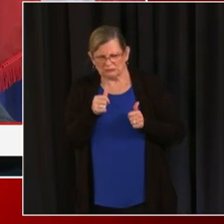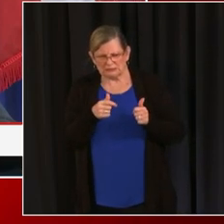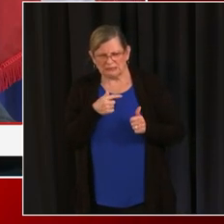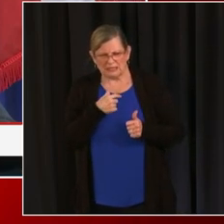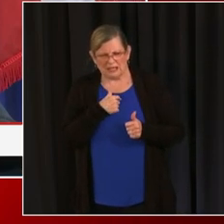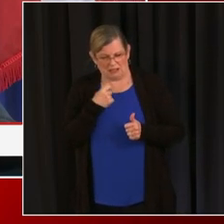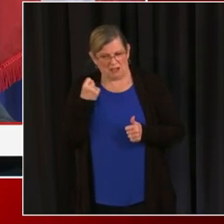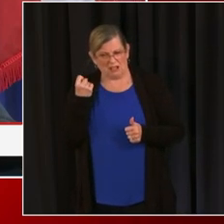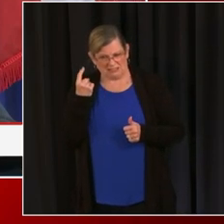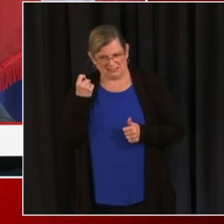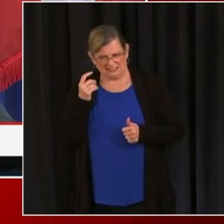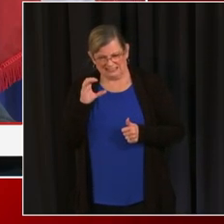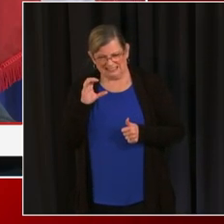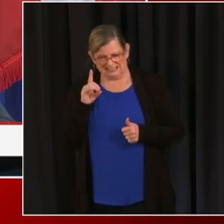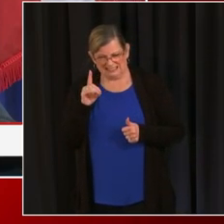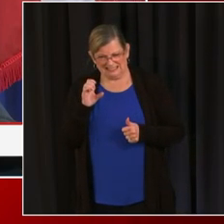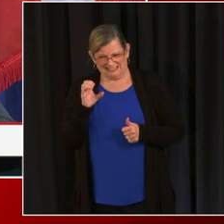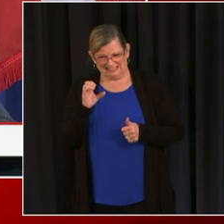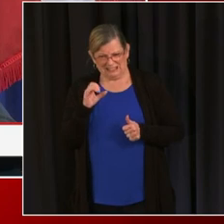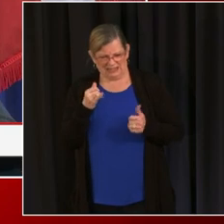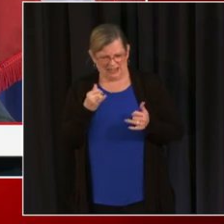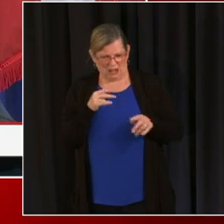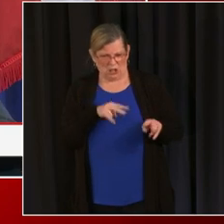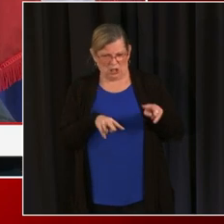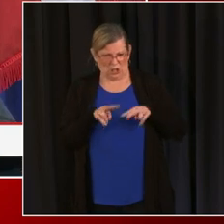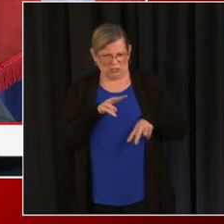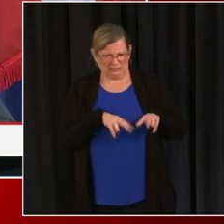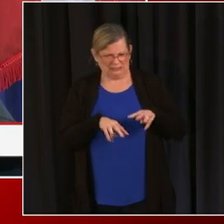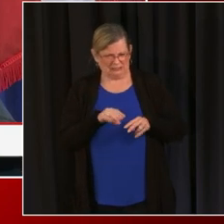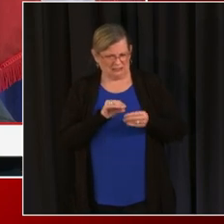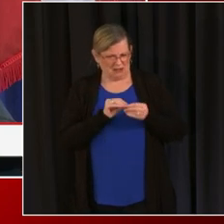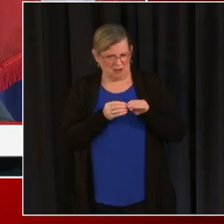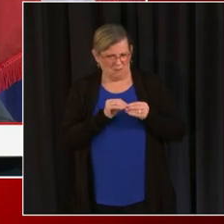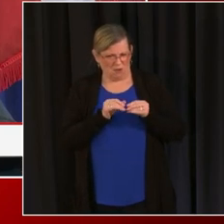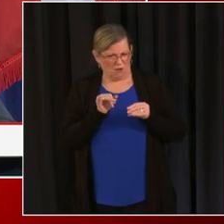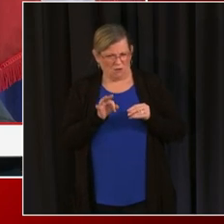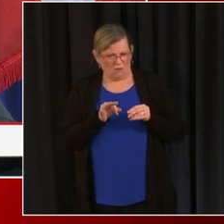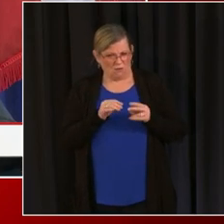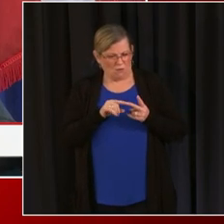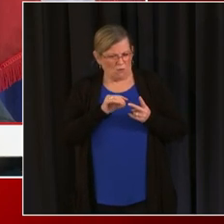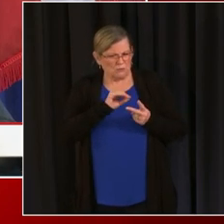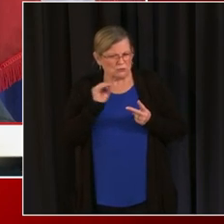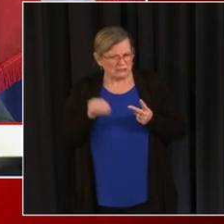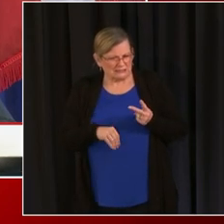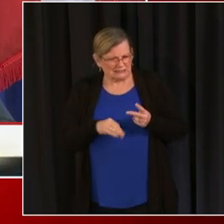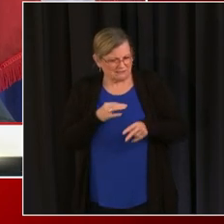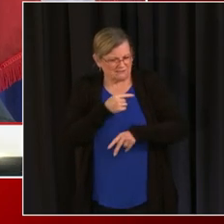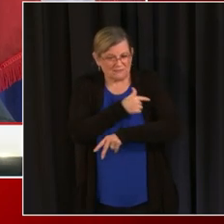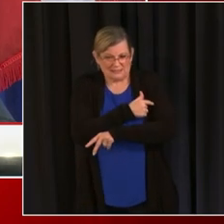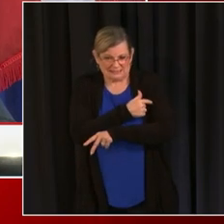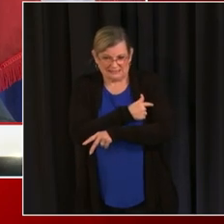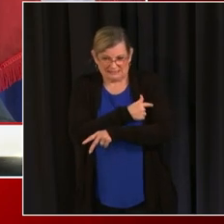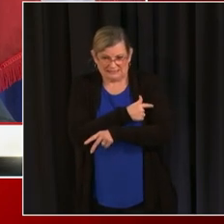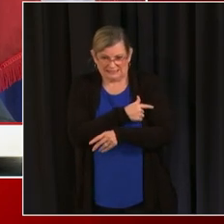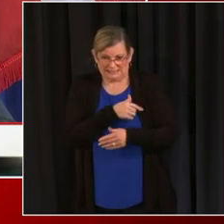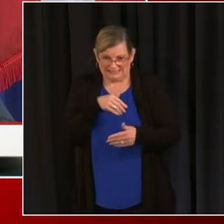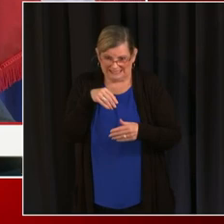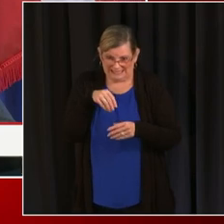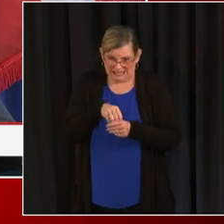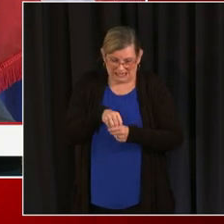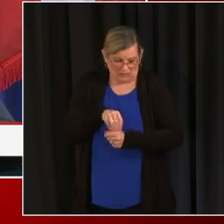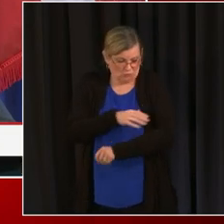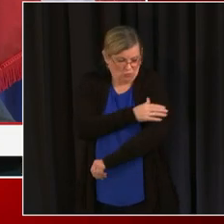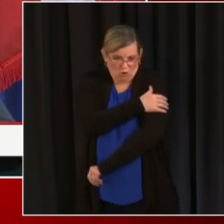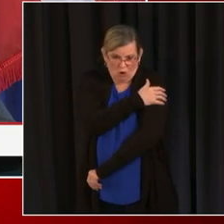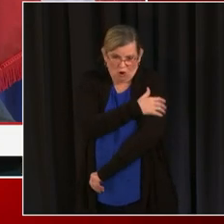As I understand it, the CDC is looking at I guess the number or percentage of vaccines into arms, and DC